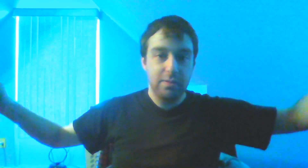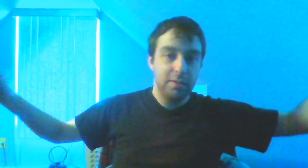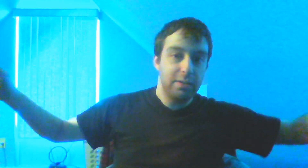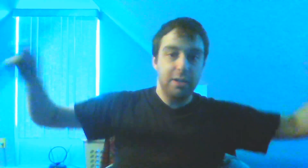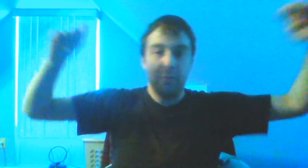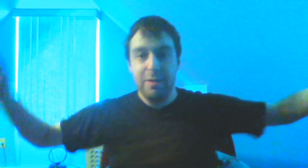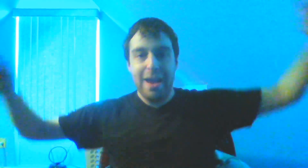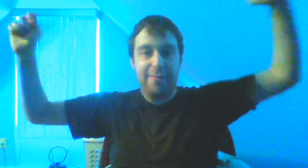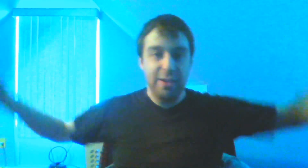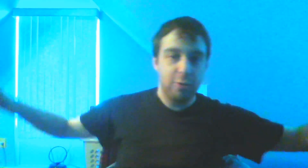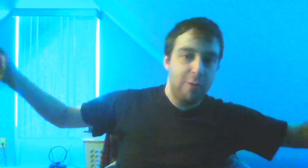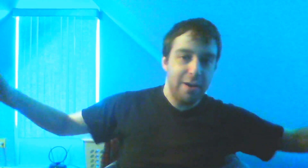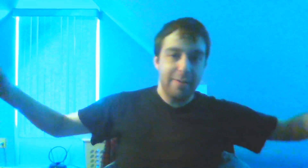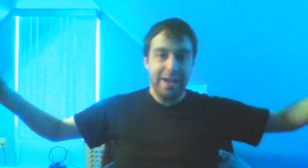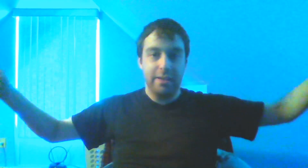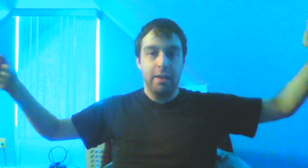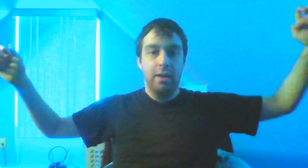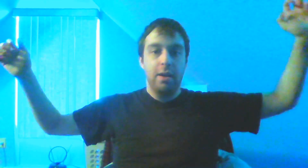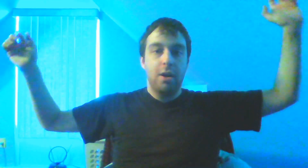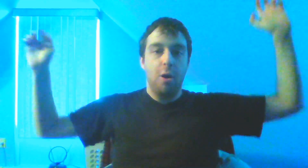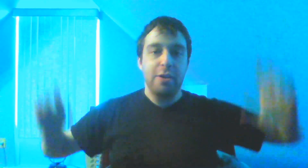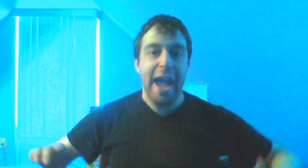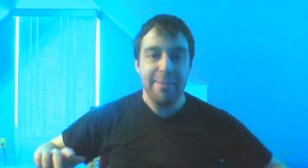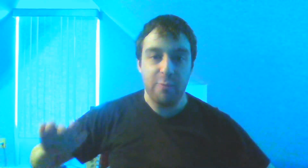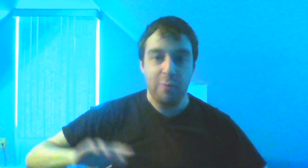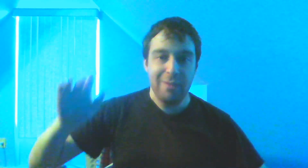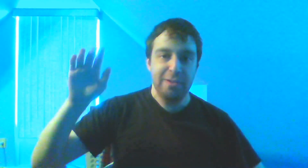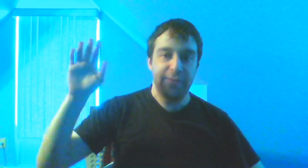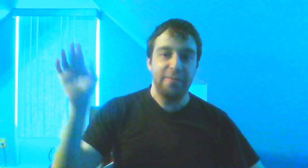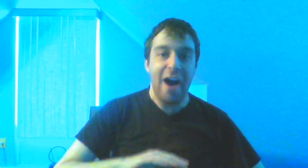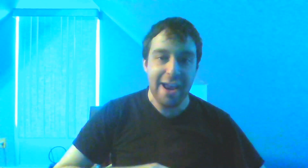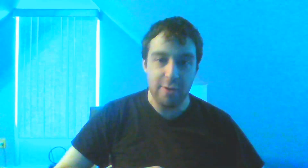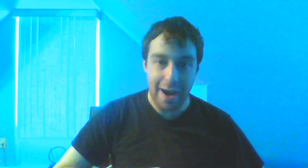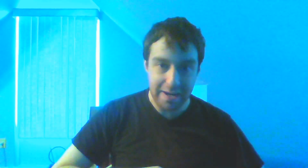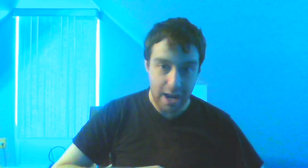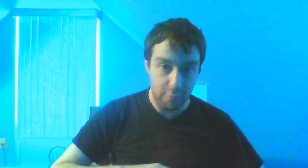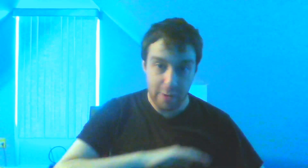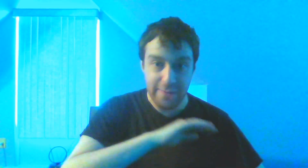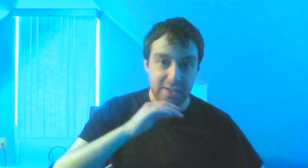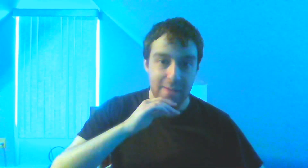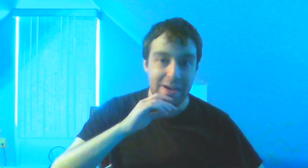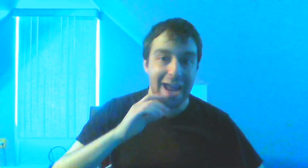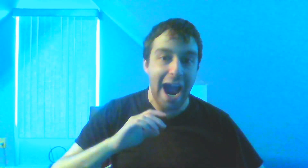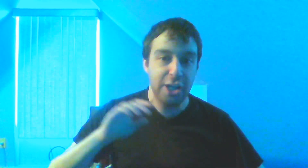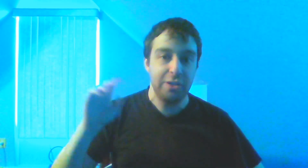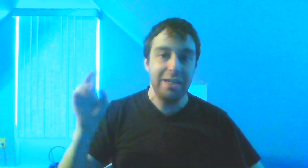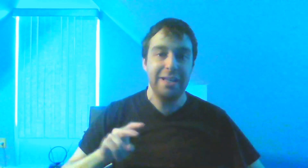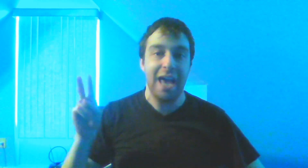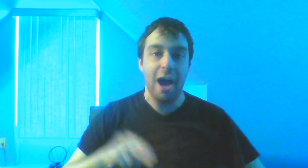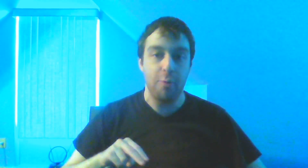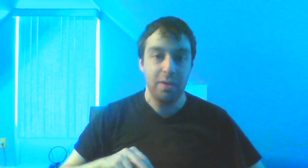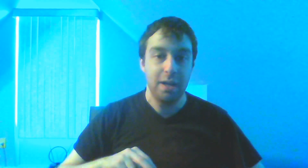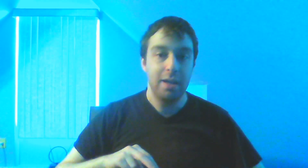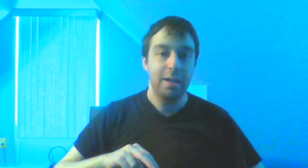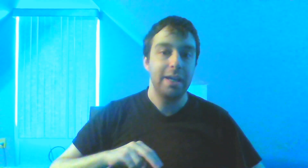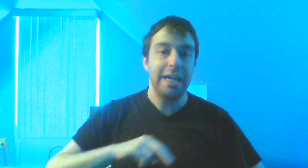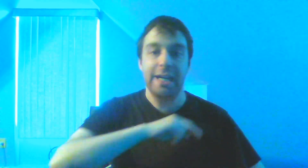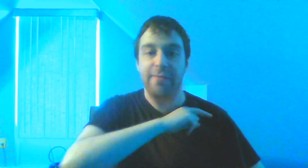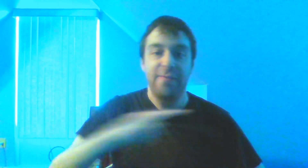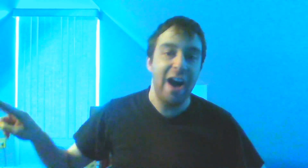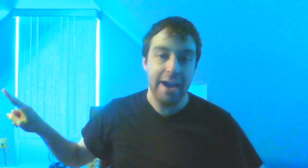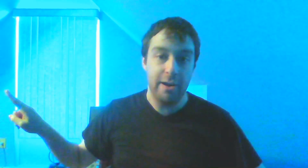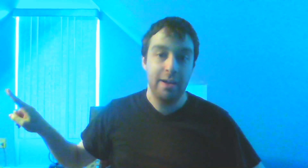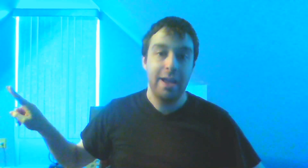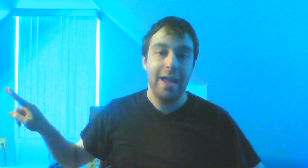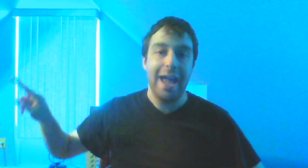for, we may have the corona. And I'm like, okay, but what if there's a fire right now? What if somebody actually needs help in